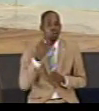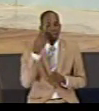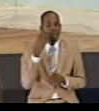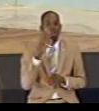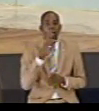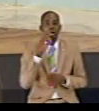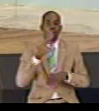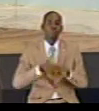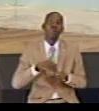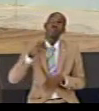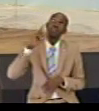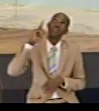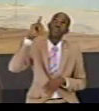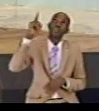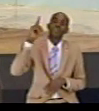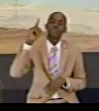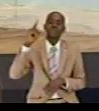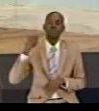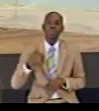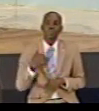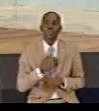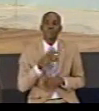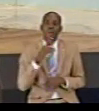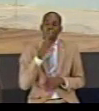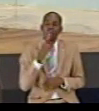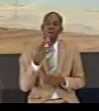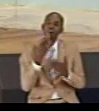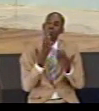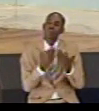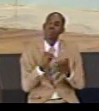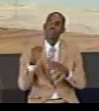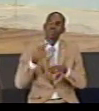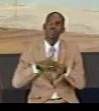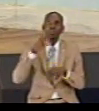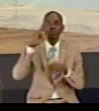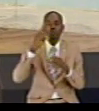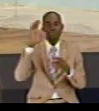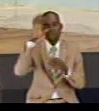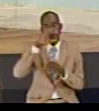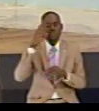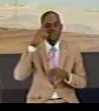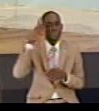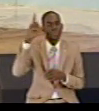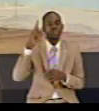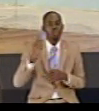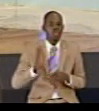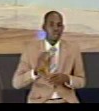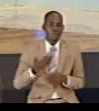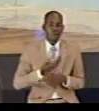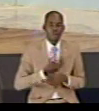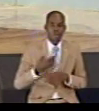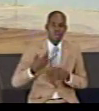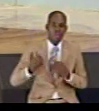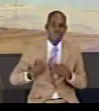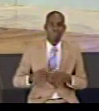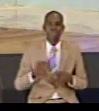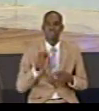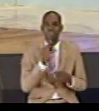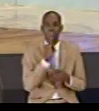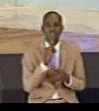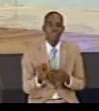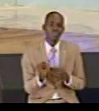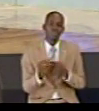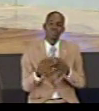thee. We're longing after him, our eyes are upon thee. We're panting after him,